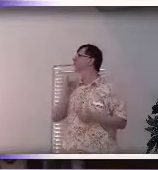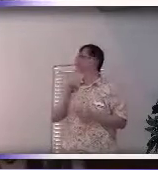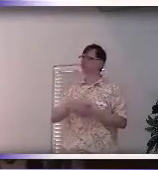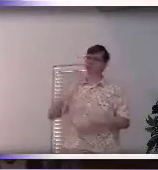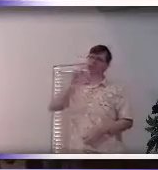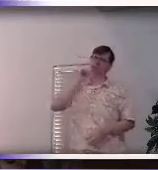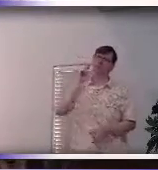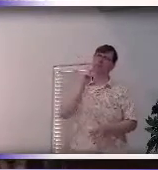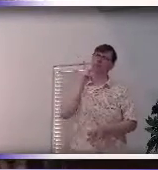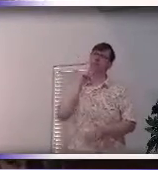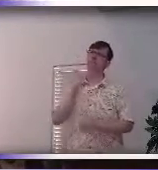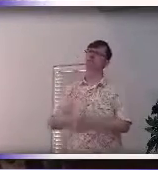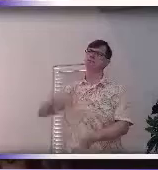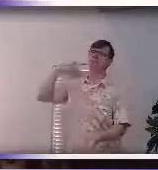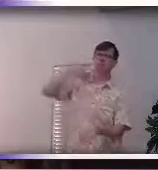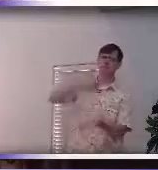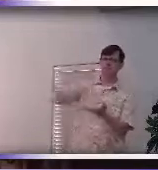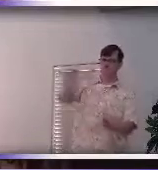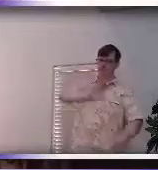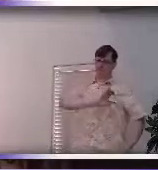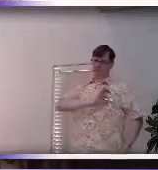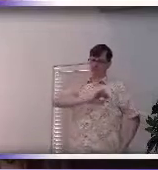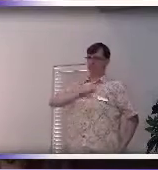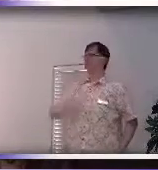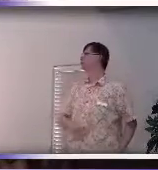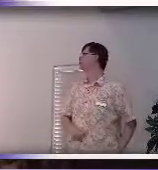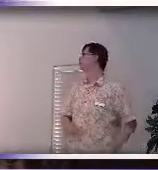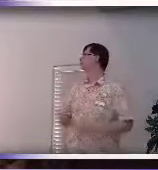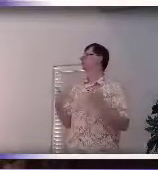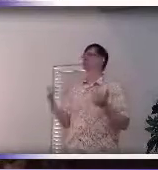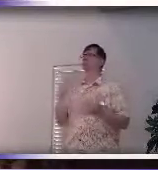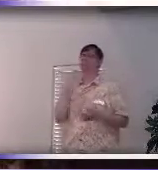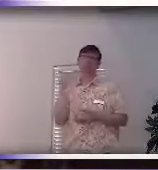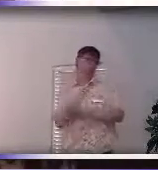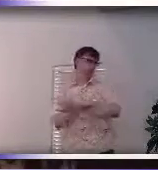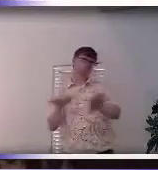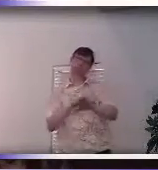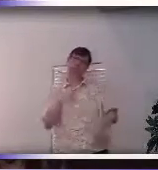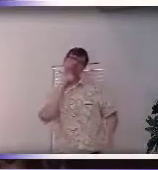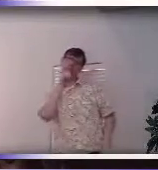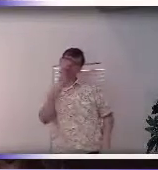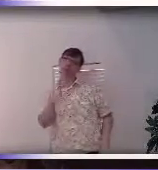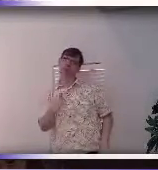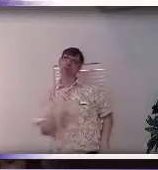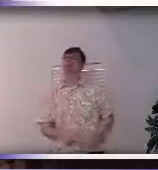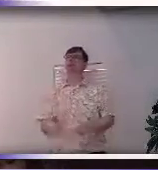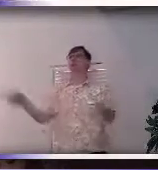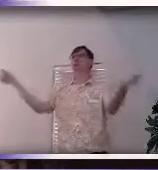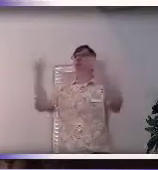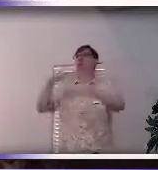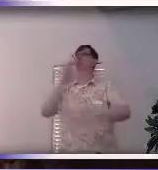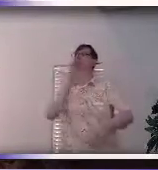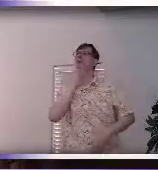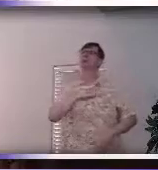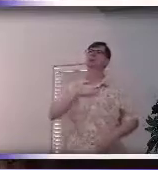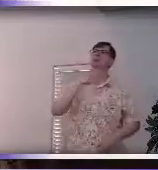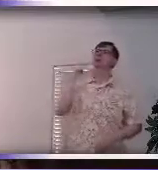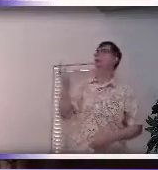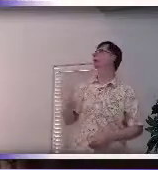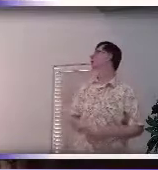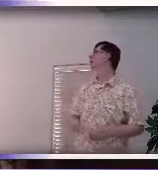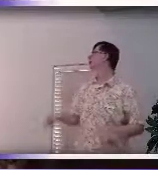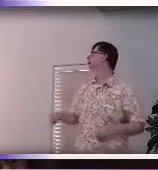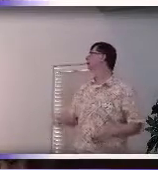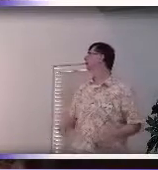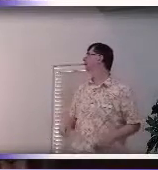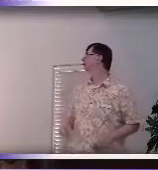definition of commitment is the act of committing, which does me no good. The state of being committed. I just said I didn't want to